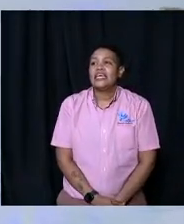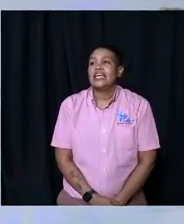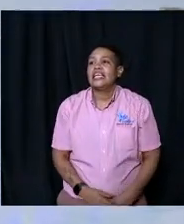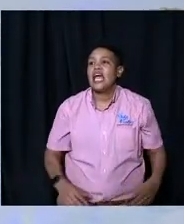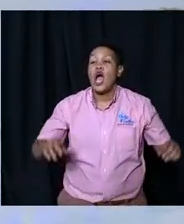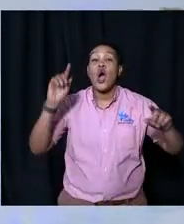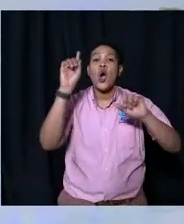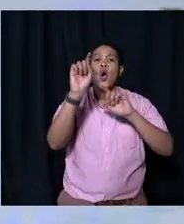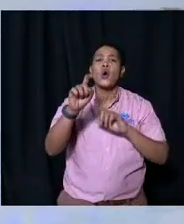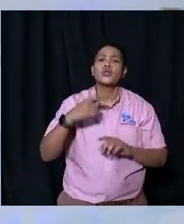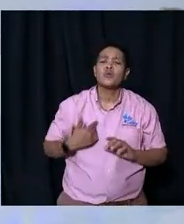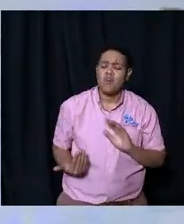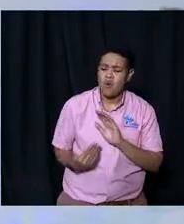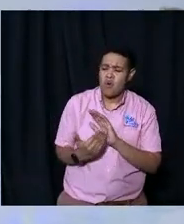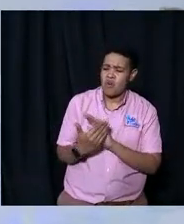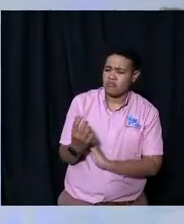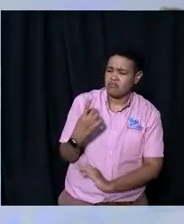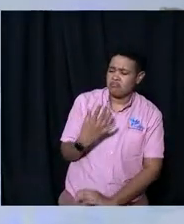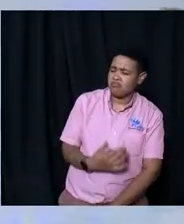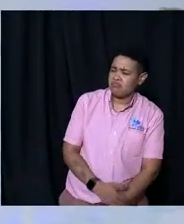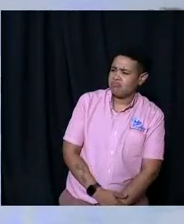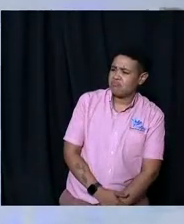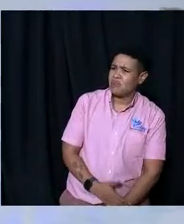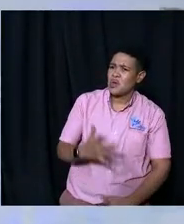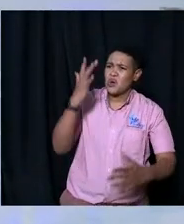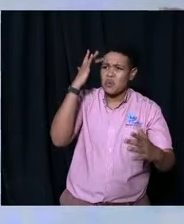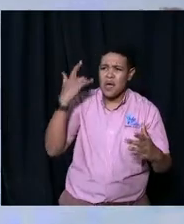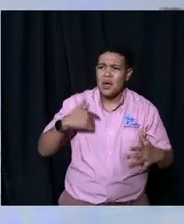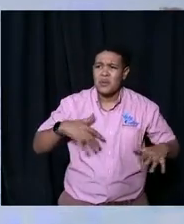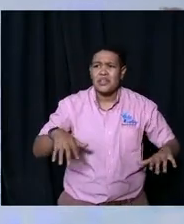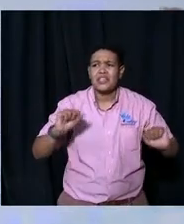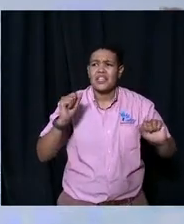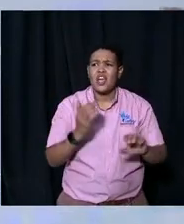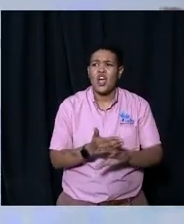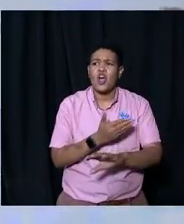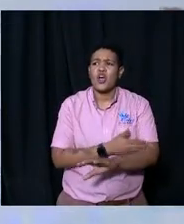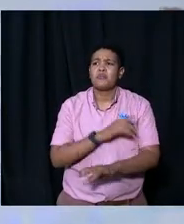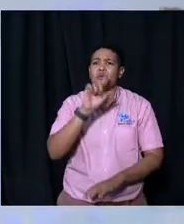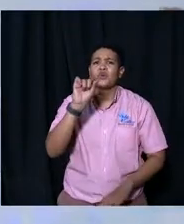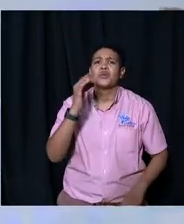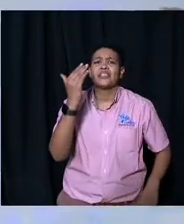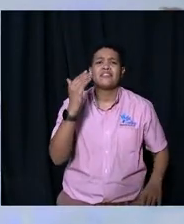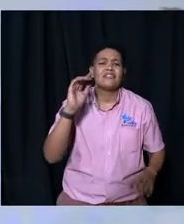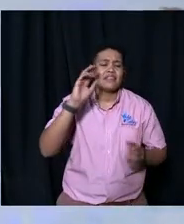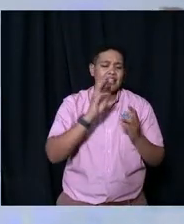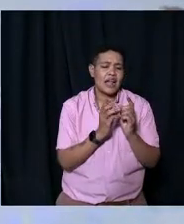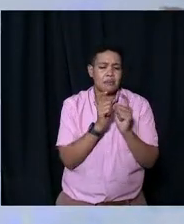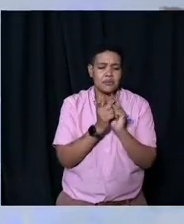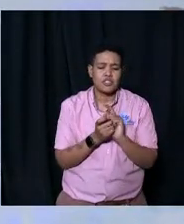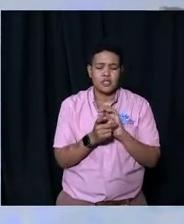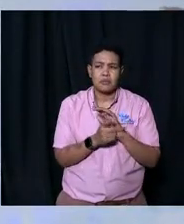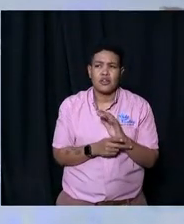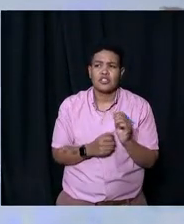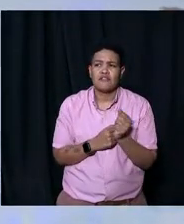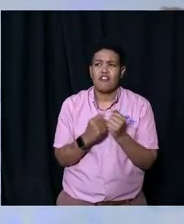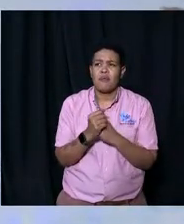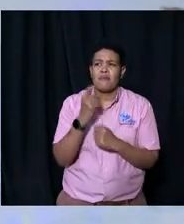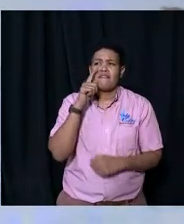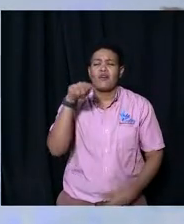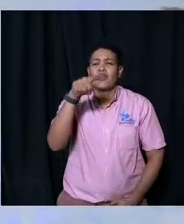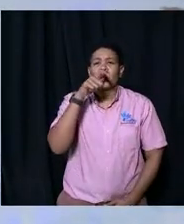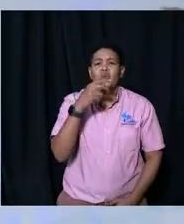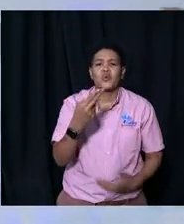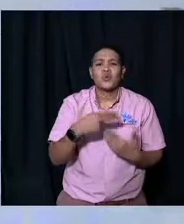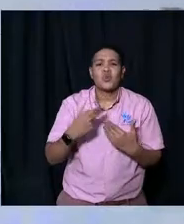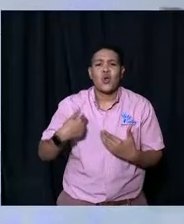A question that we're often asked is why we're undertaking an update of the 2015 climate change policy framework. For those of you who had